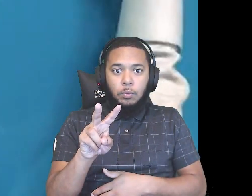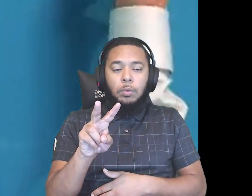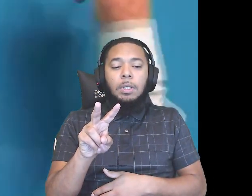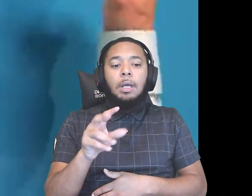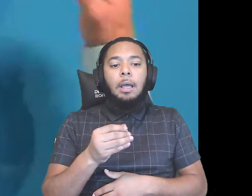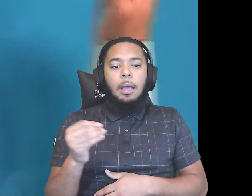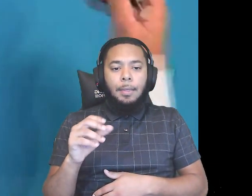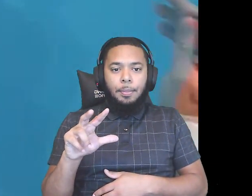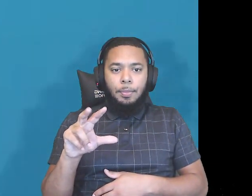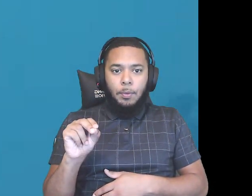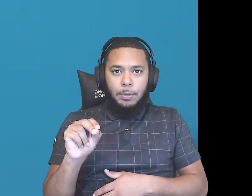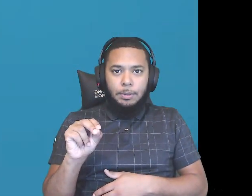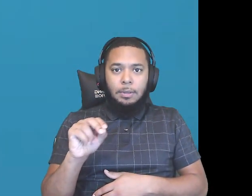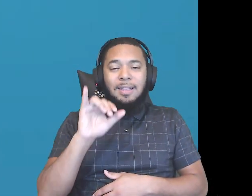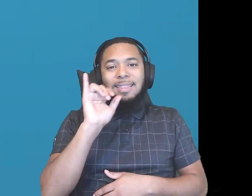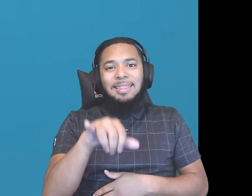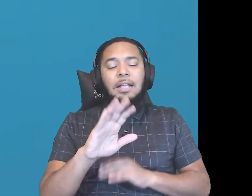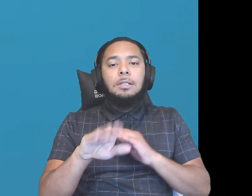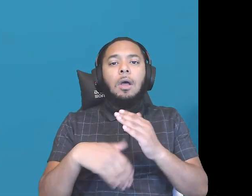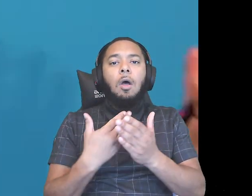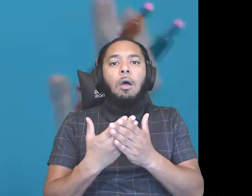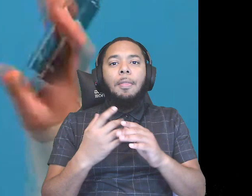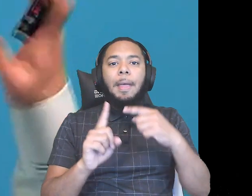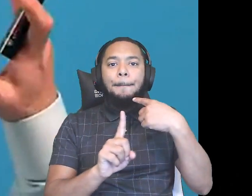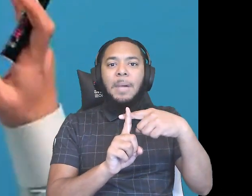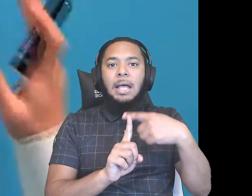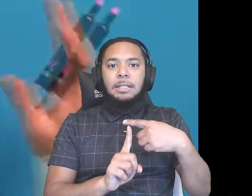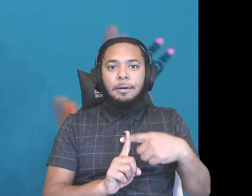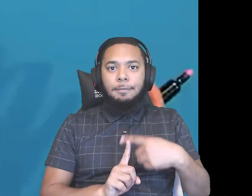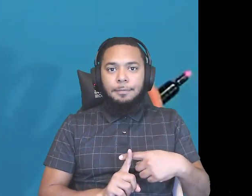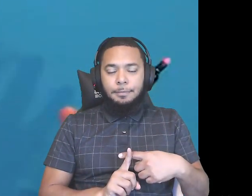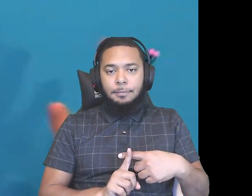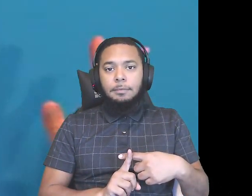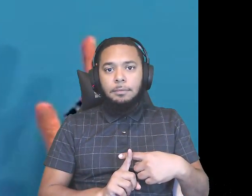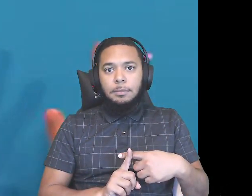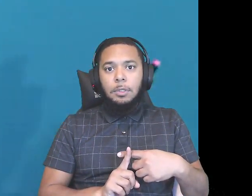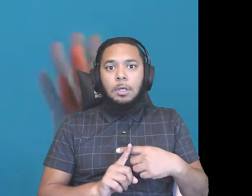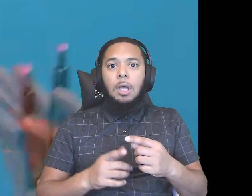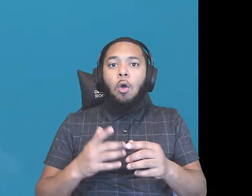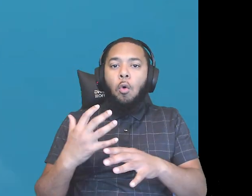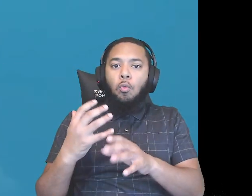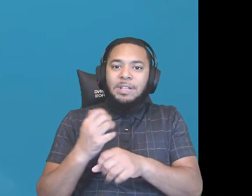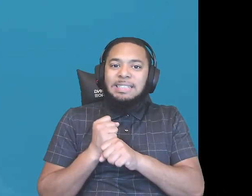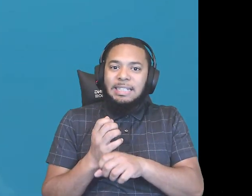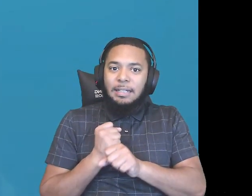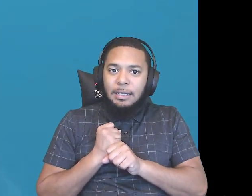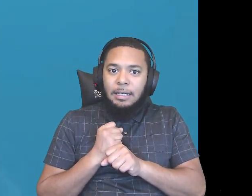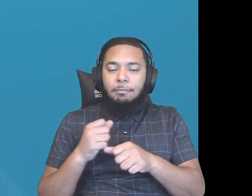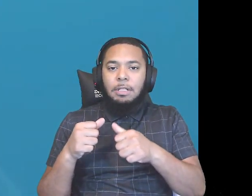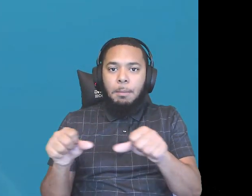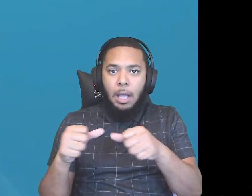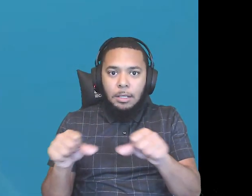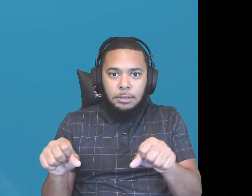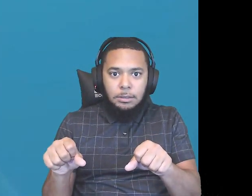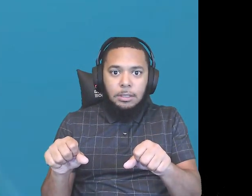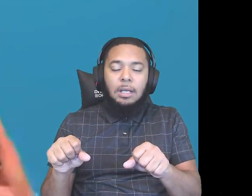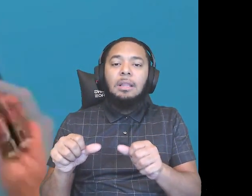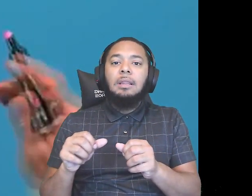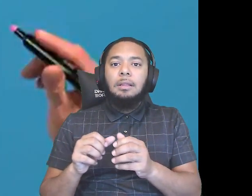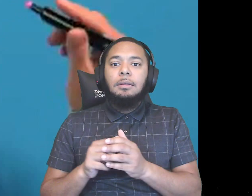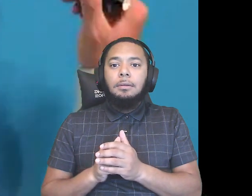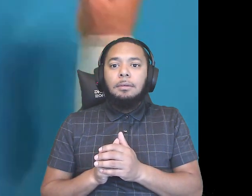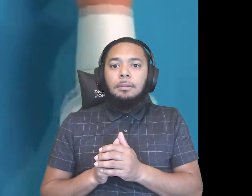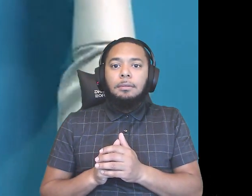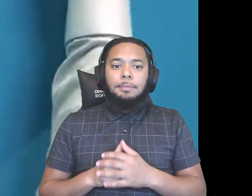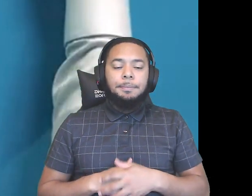all of our positive amounts because that's all money that we either had to begin with or that came into us during the month of late March